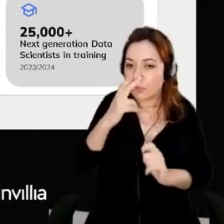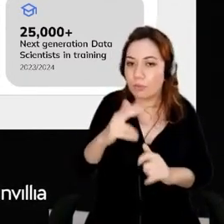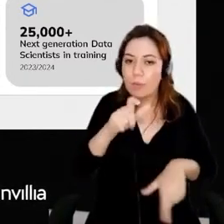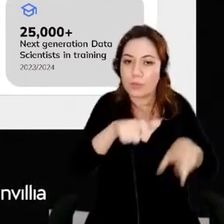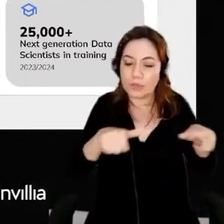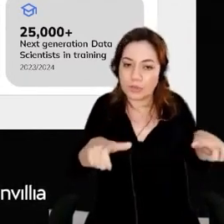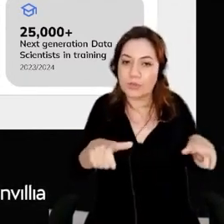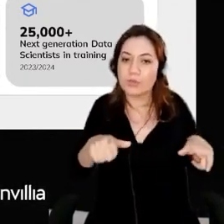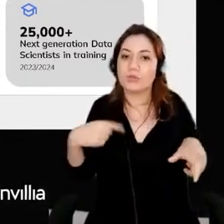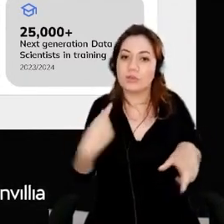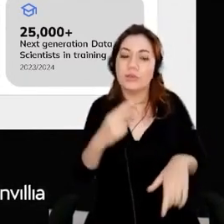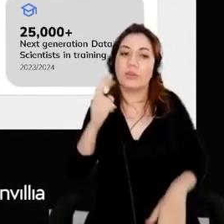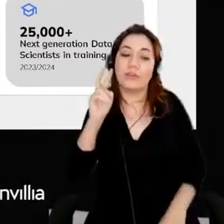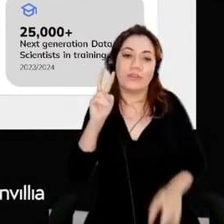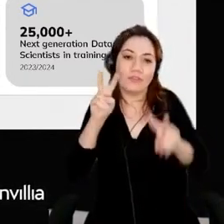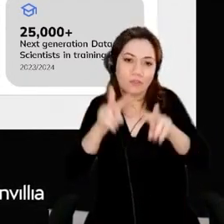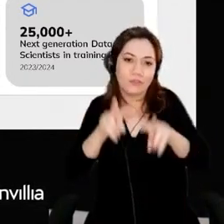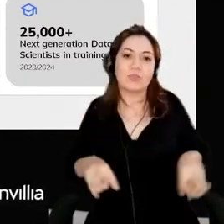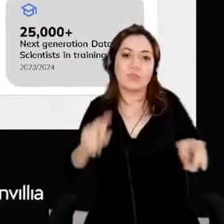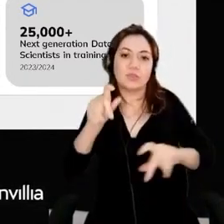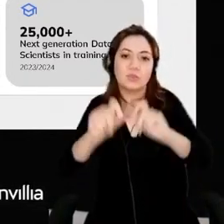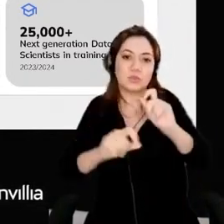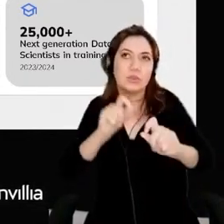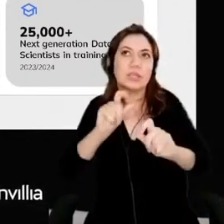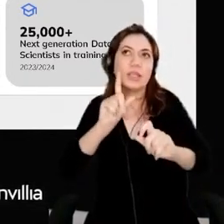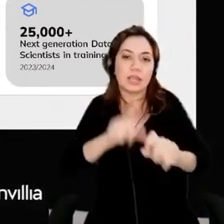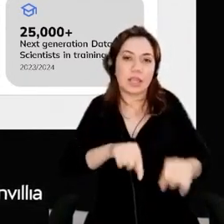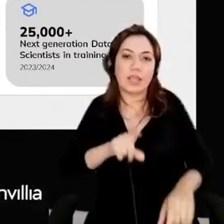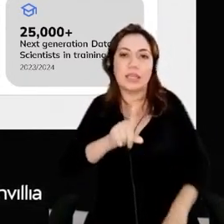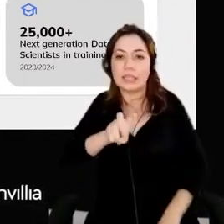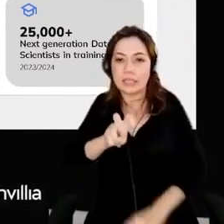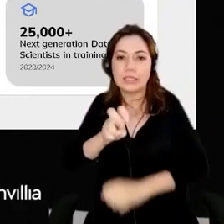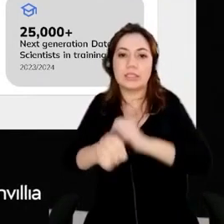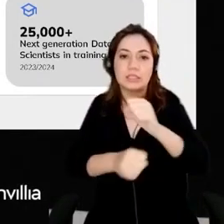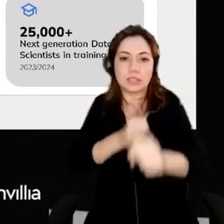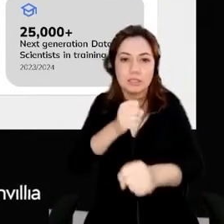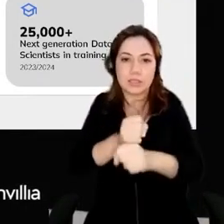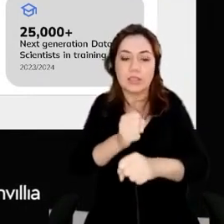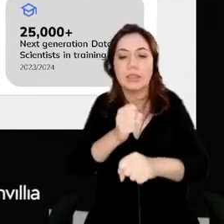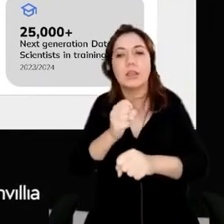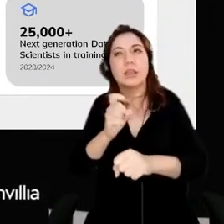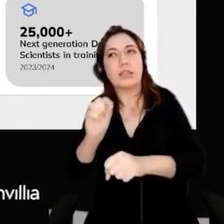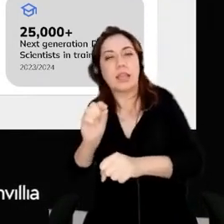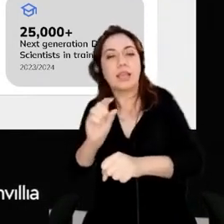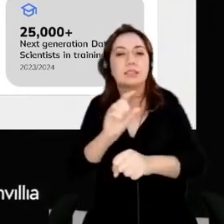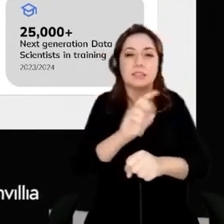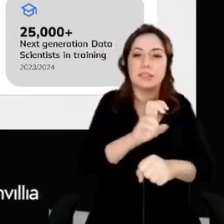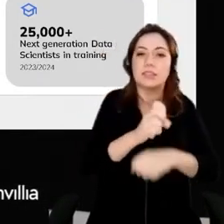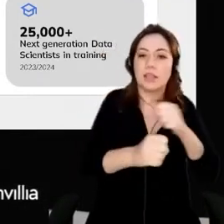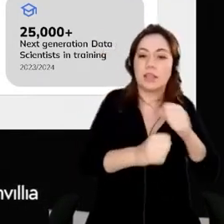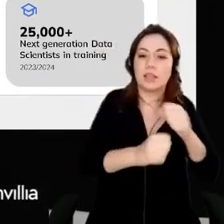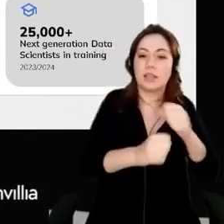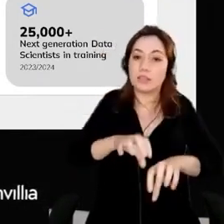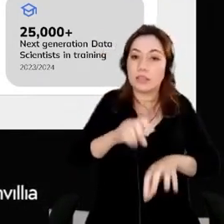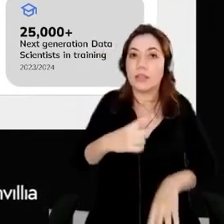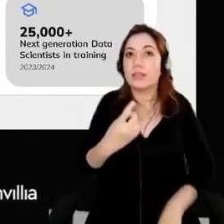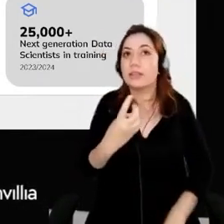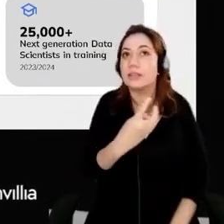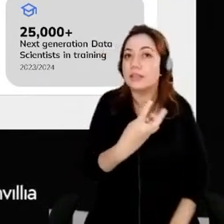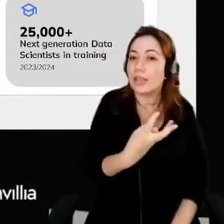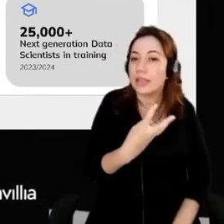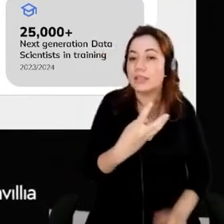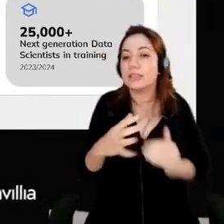next 10 to 15 years to train about 3 to 5 million technical talent and hire about 1 million of those within our own